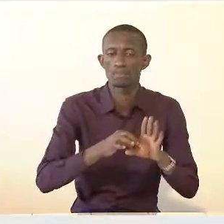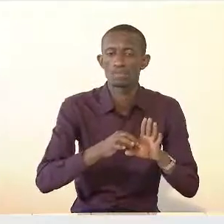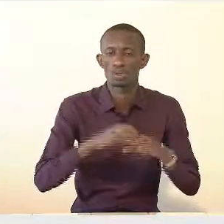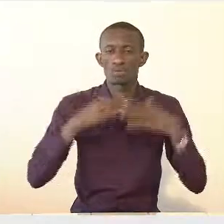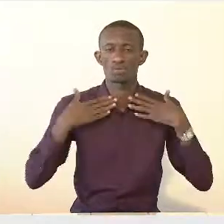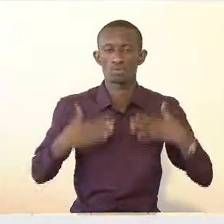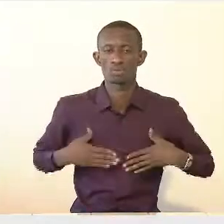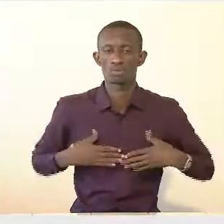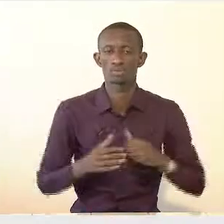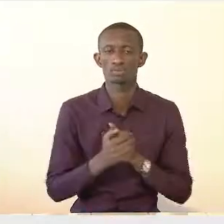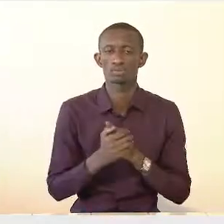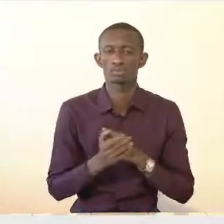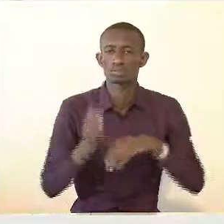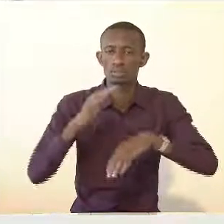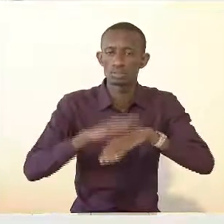of the insulation.